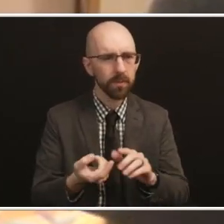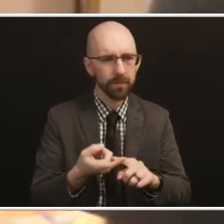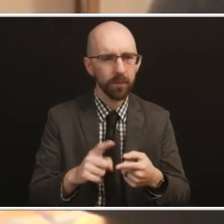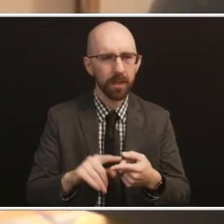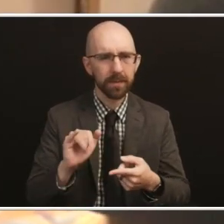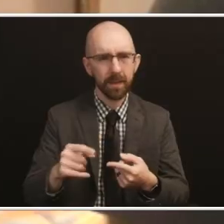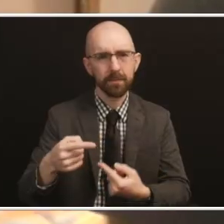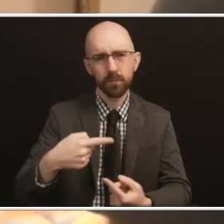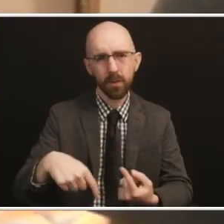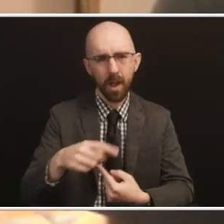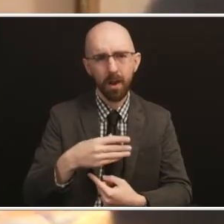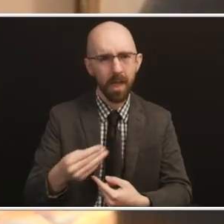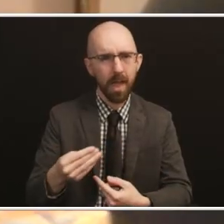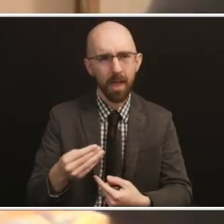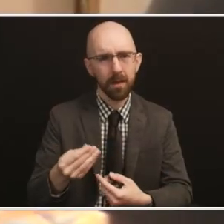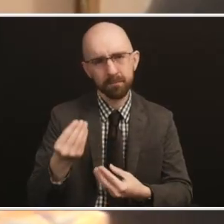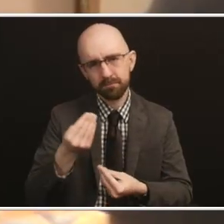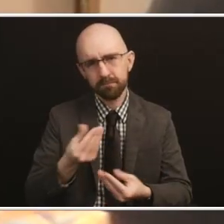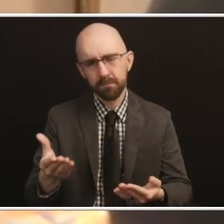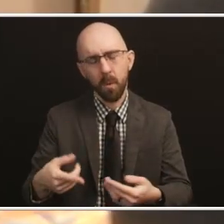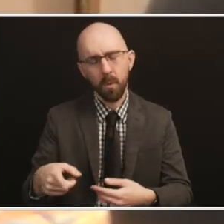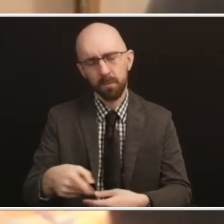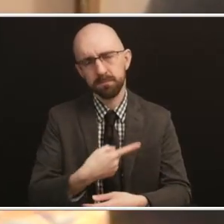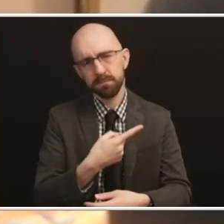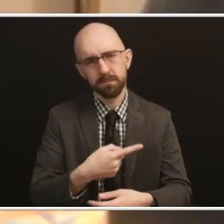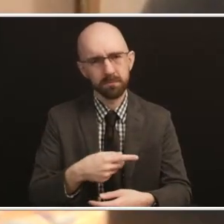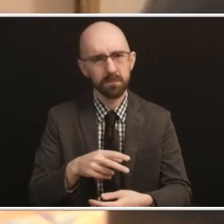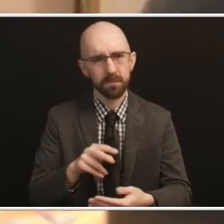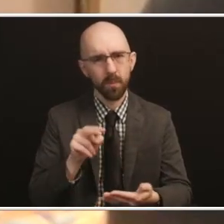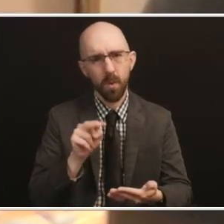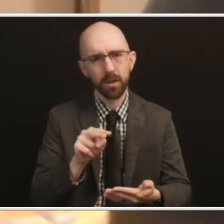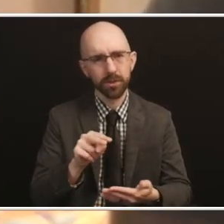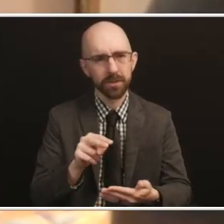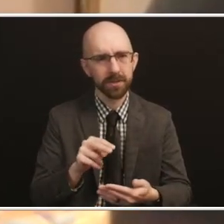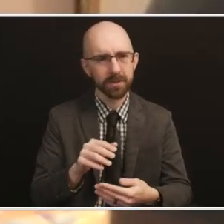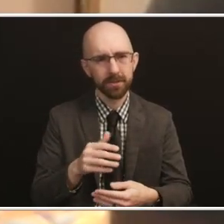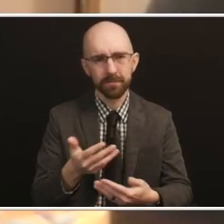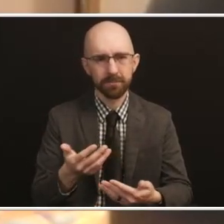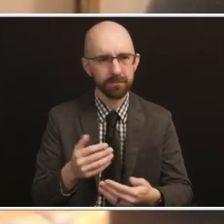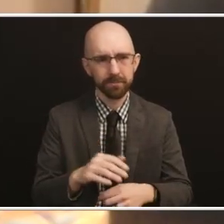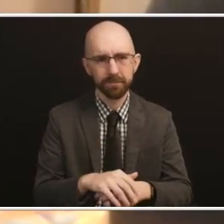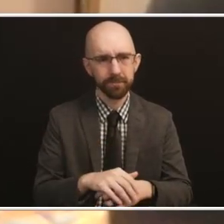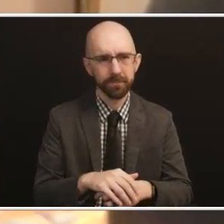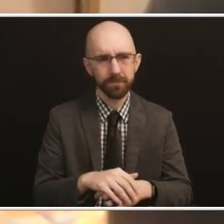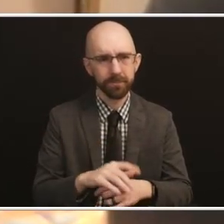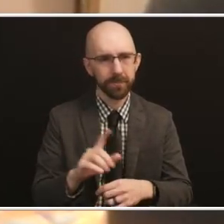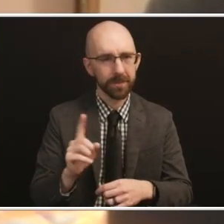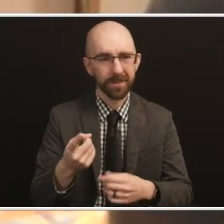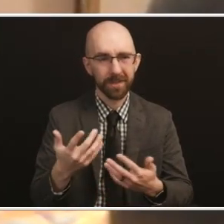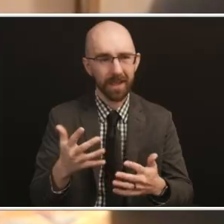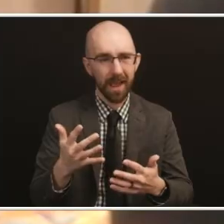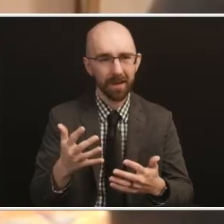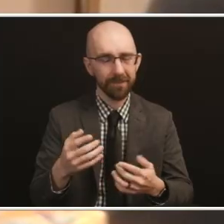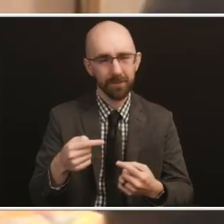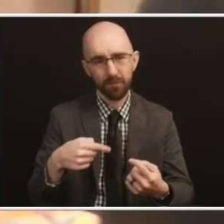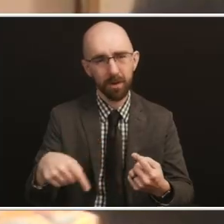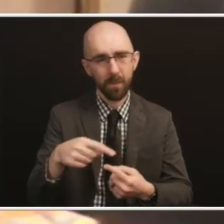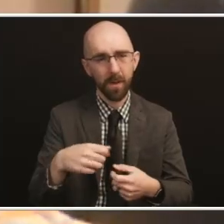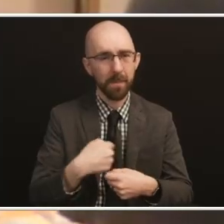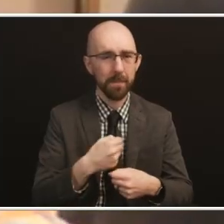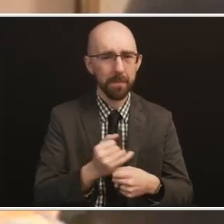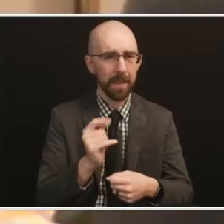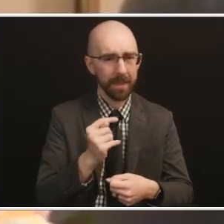around and told everybody else, watch it, and I guess kind of in a roundabout way make it humorous.